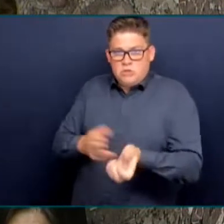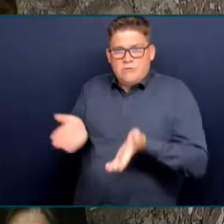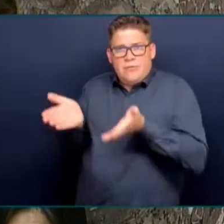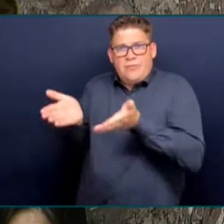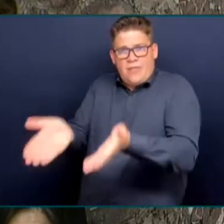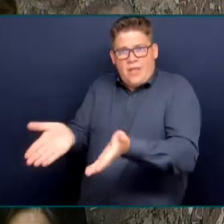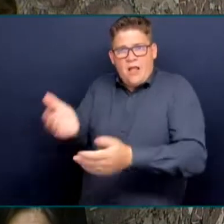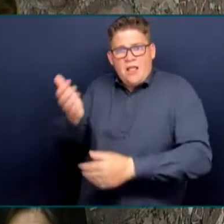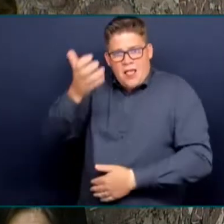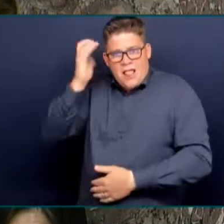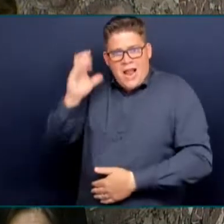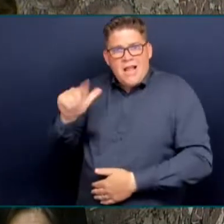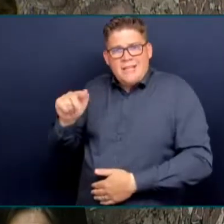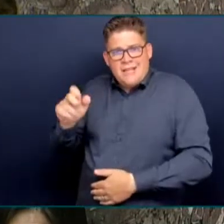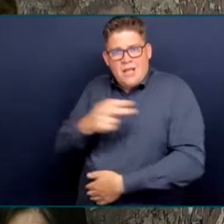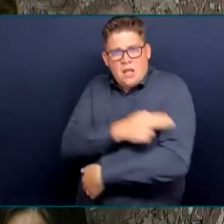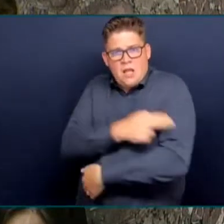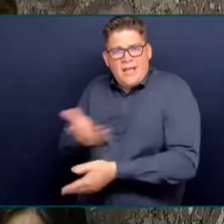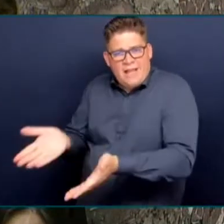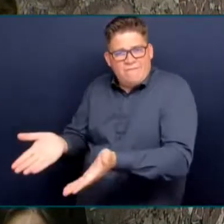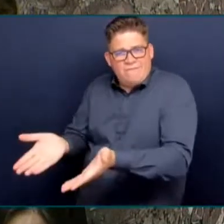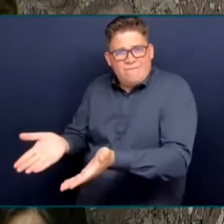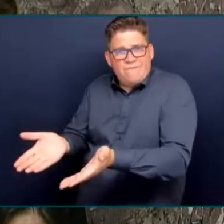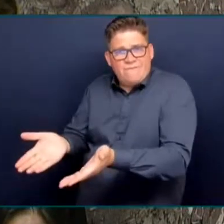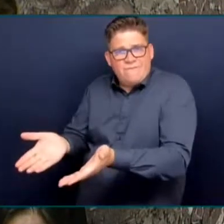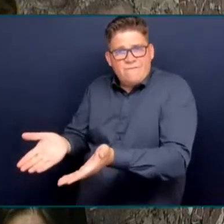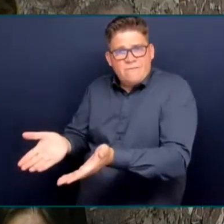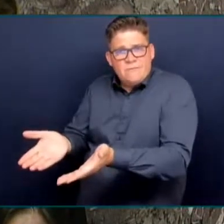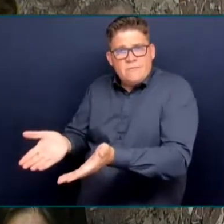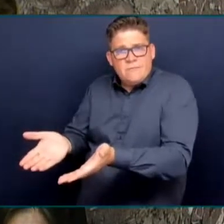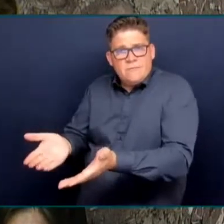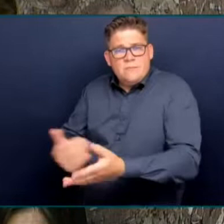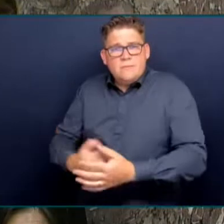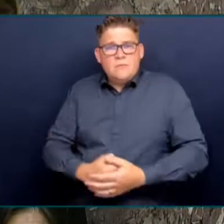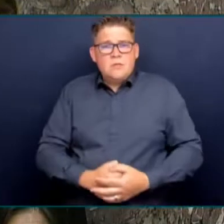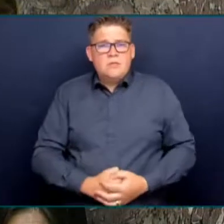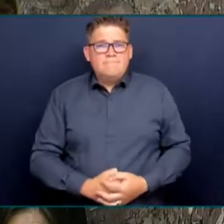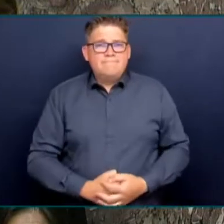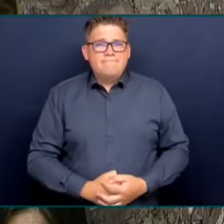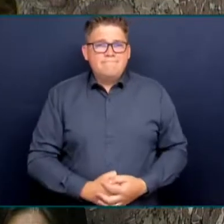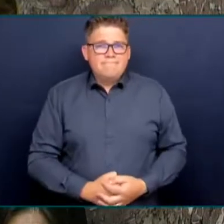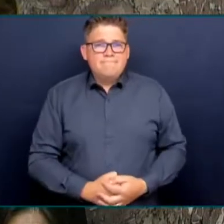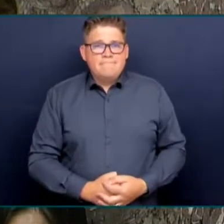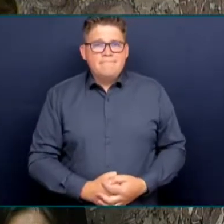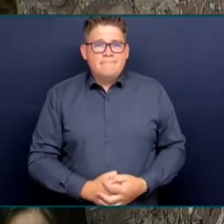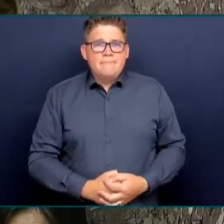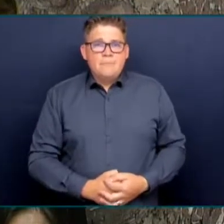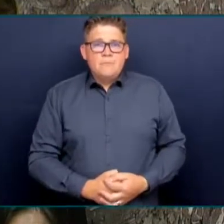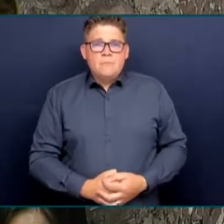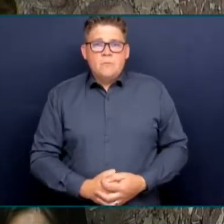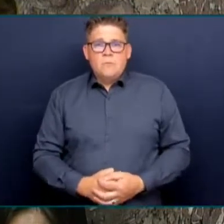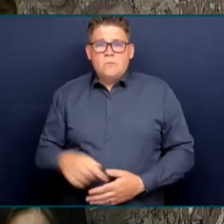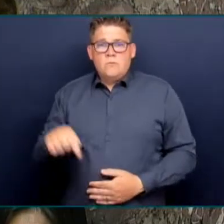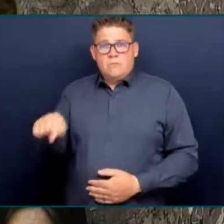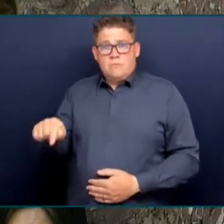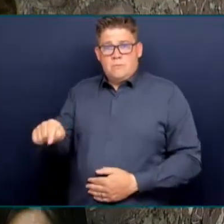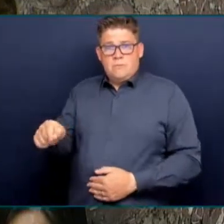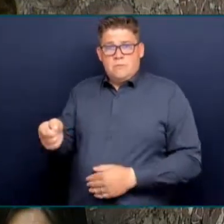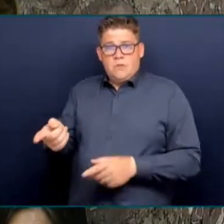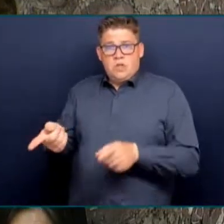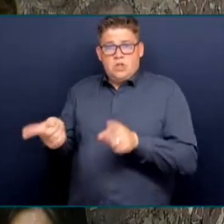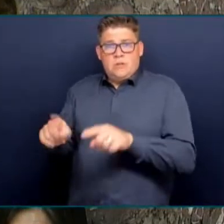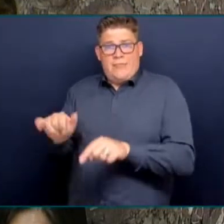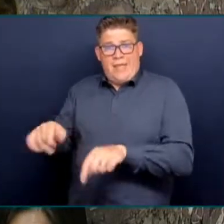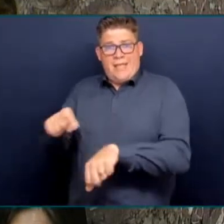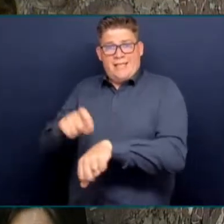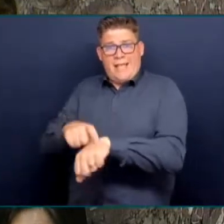especially, Honourable Speaker, in that period, in terms of having people leave the emergency room and go up to the wards. It's